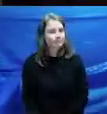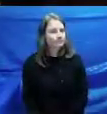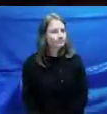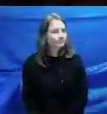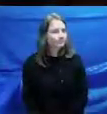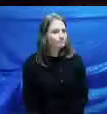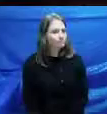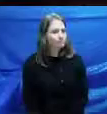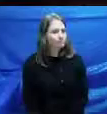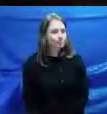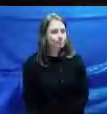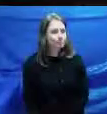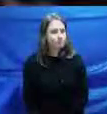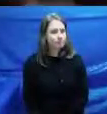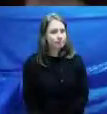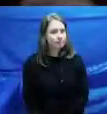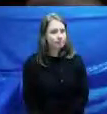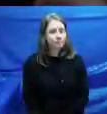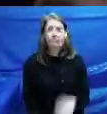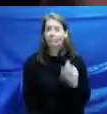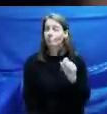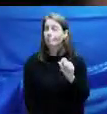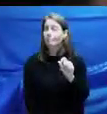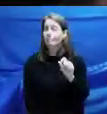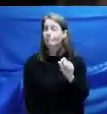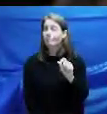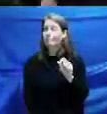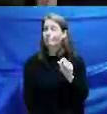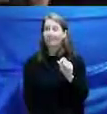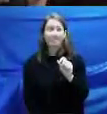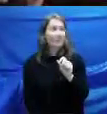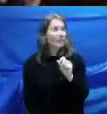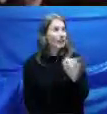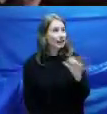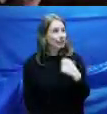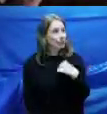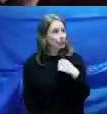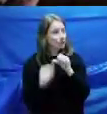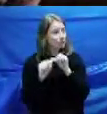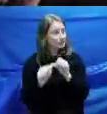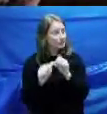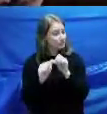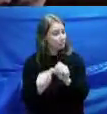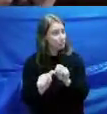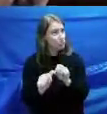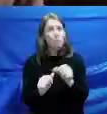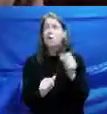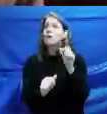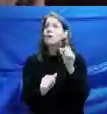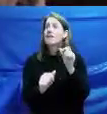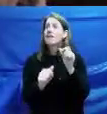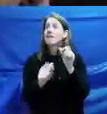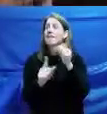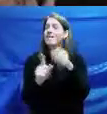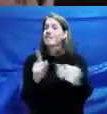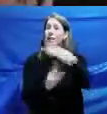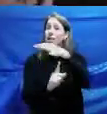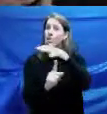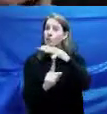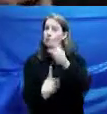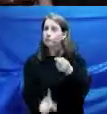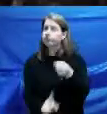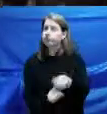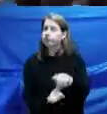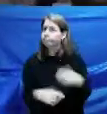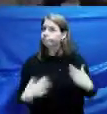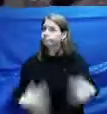will not last for more than 3 years, according to studies in the U.S. Geological Survey. It's about standing up for our environment and families and our future, and I won't give up this